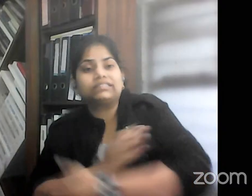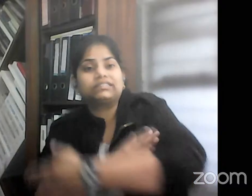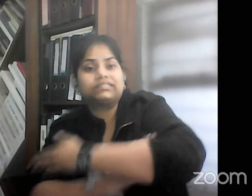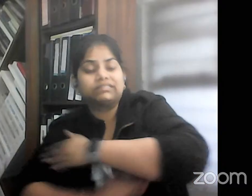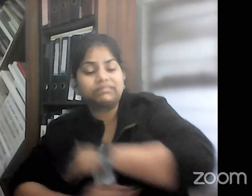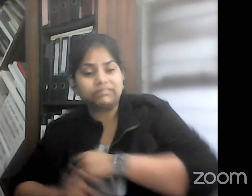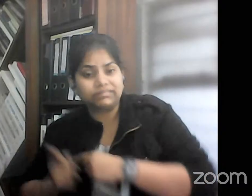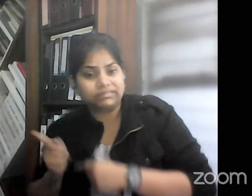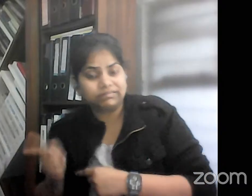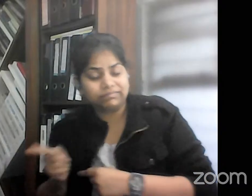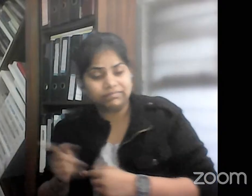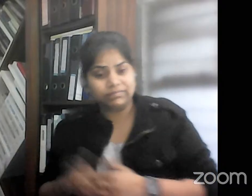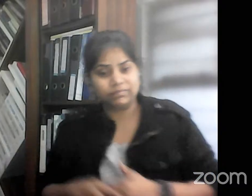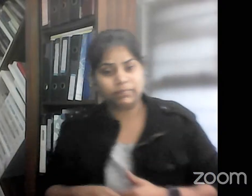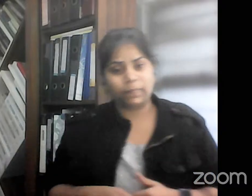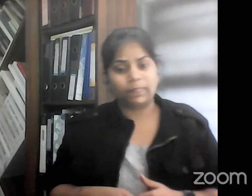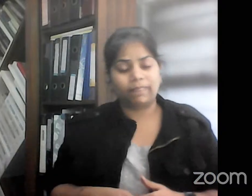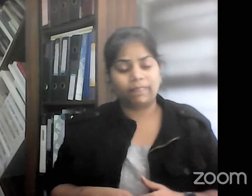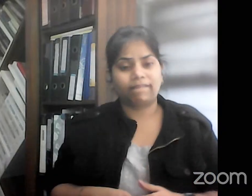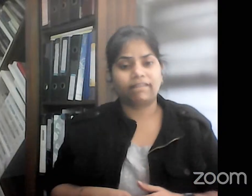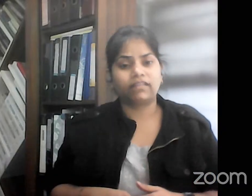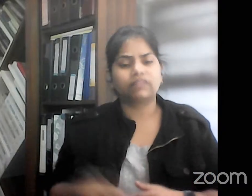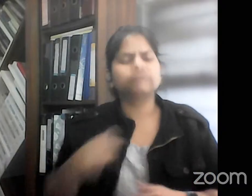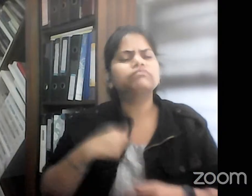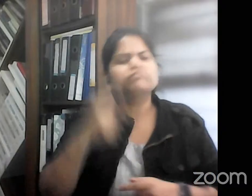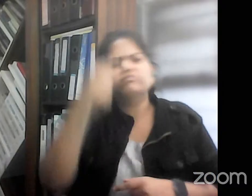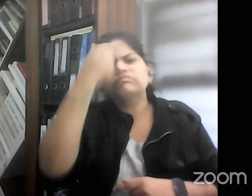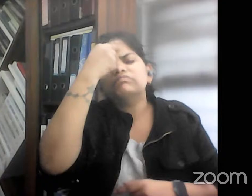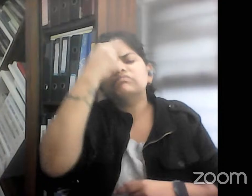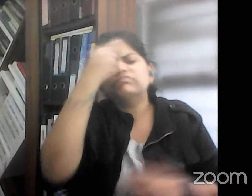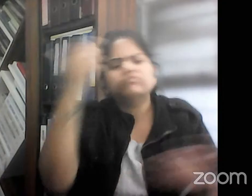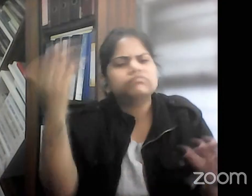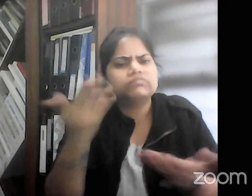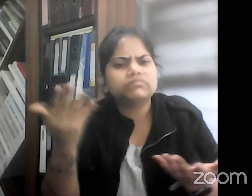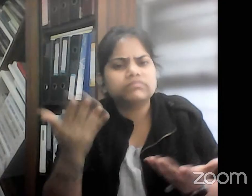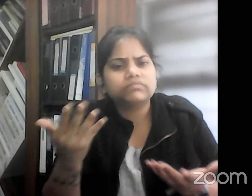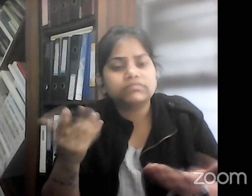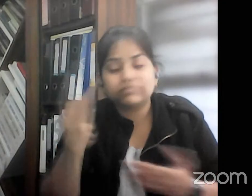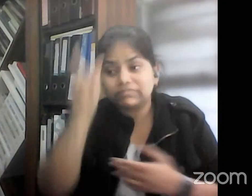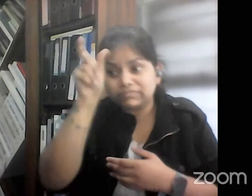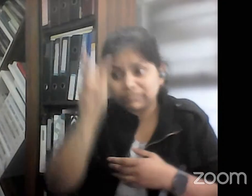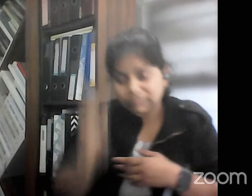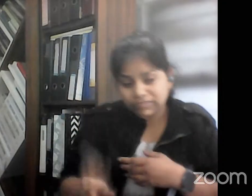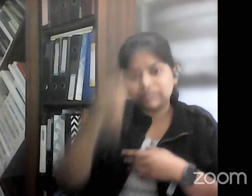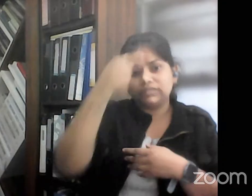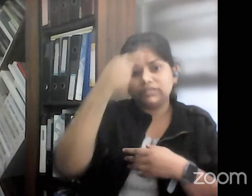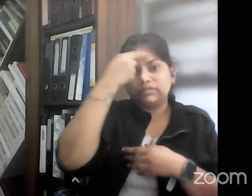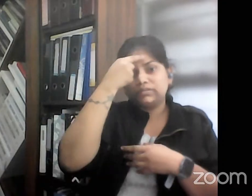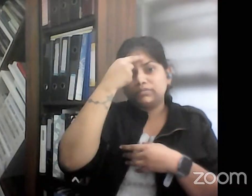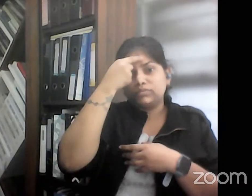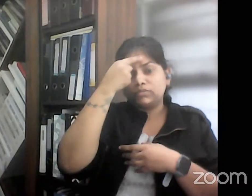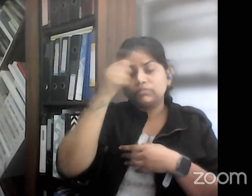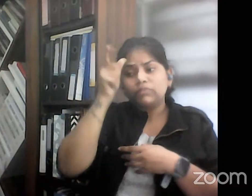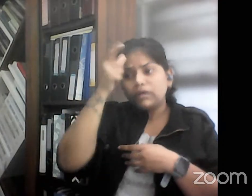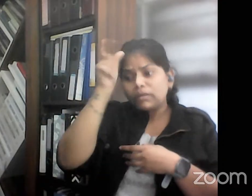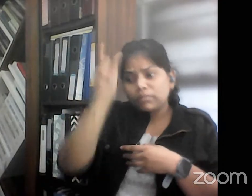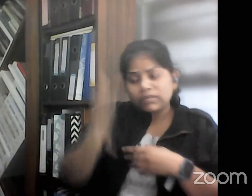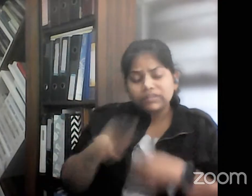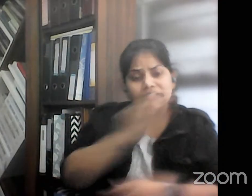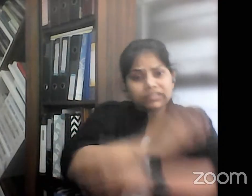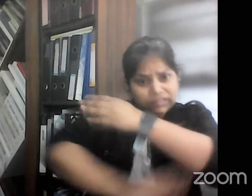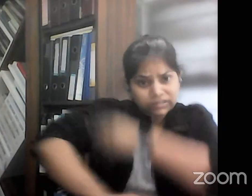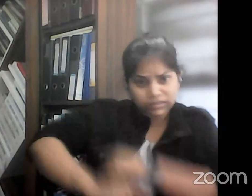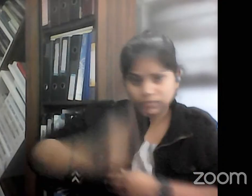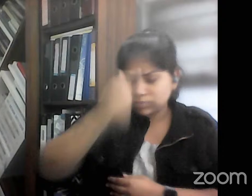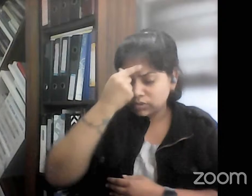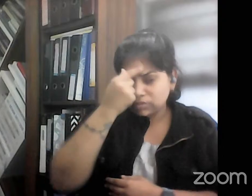this because the problem is not the person with disabilities. The problem is